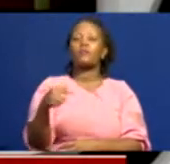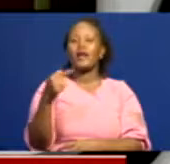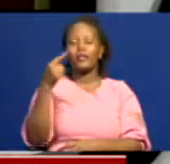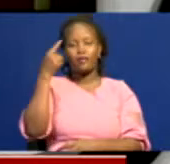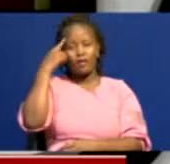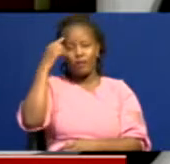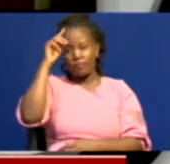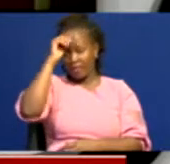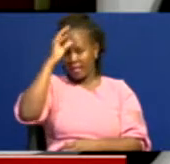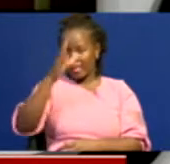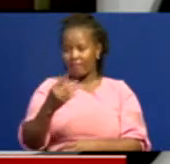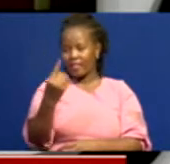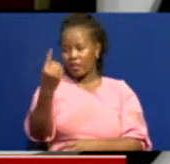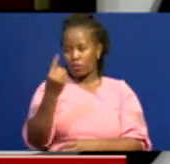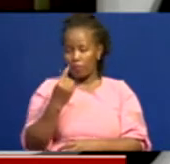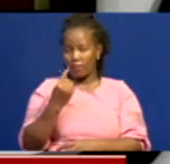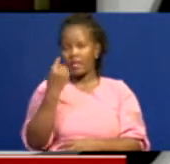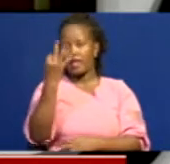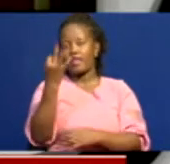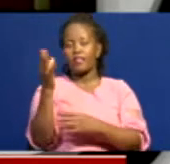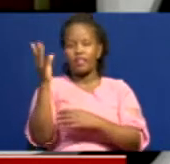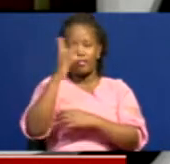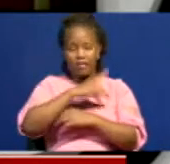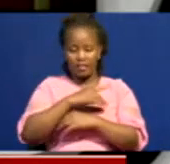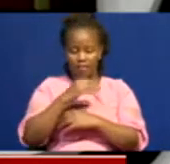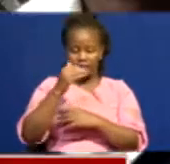appear 3 days from today on Thursday.